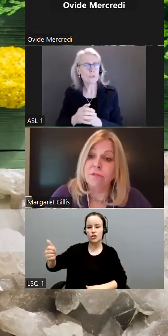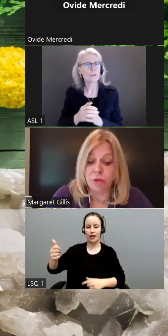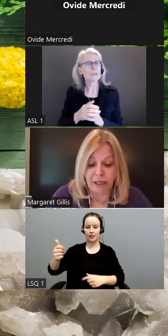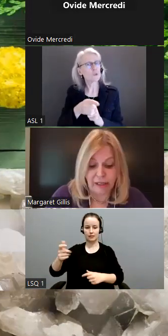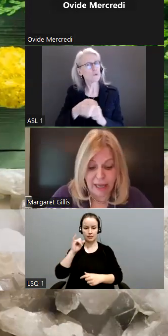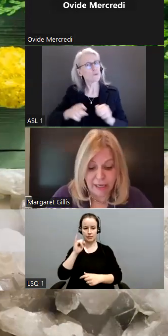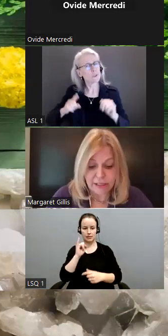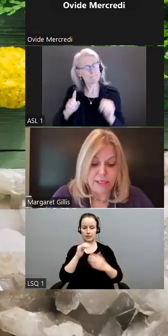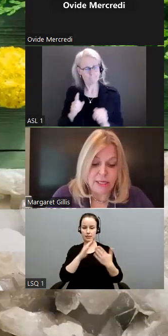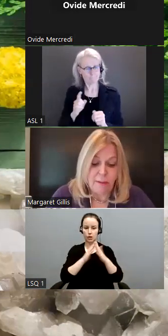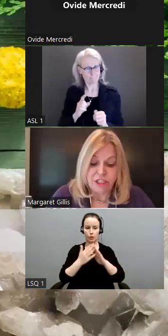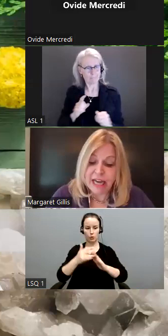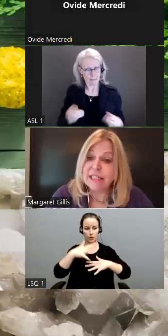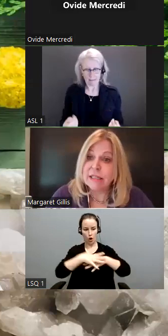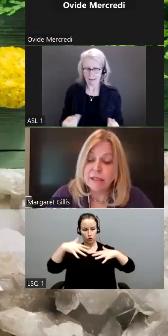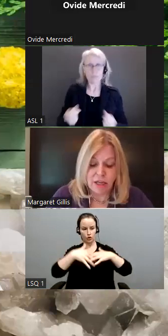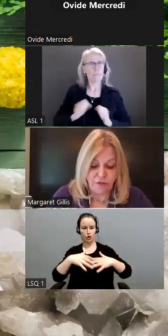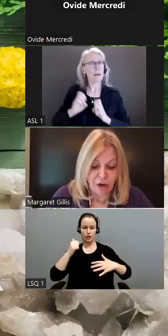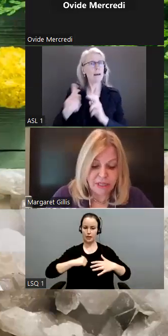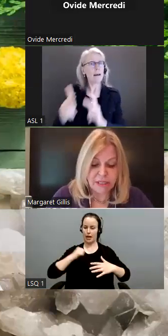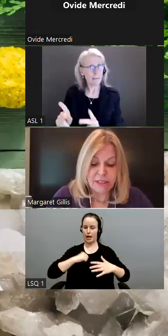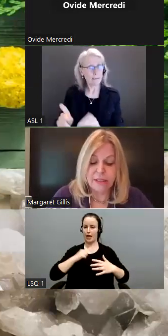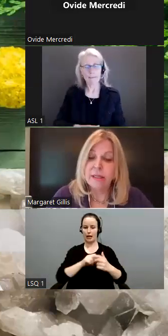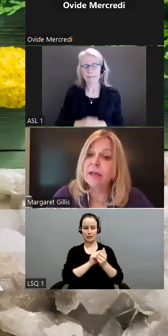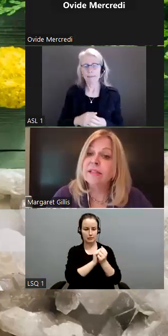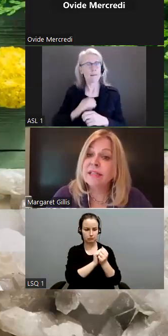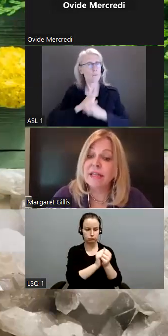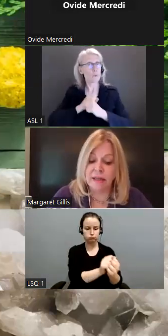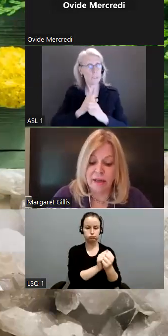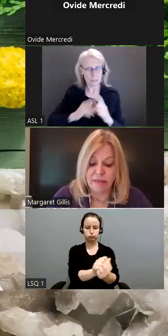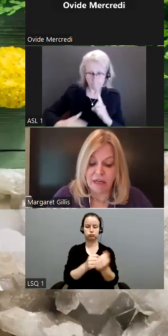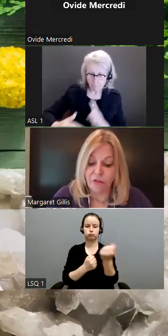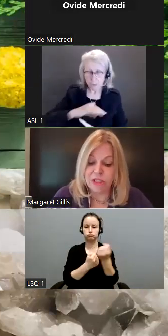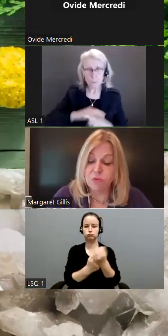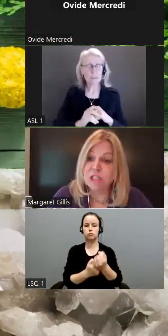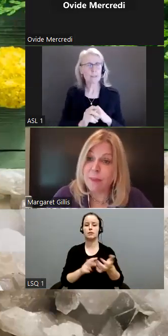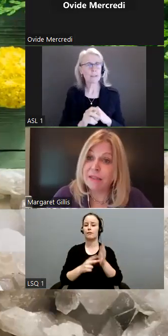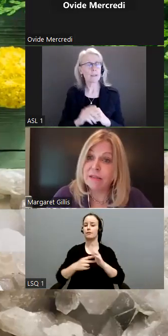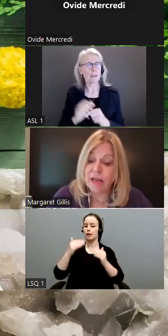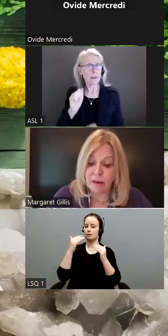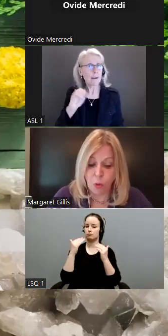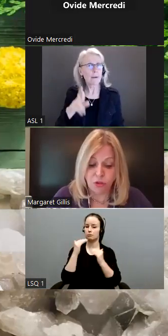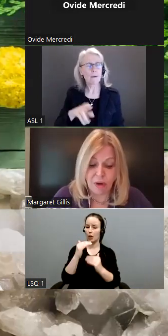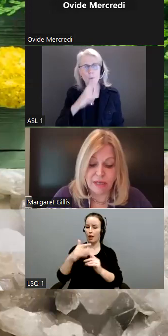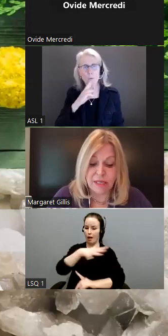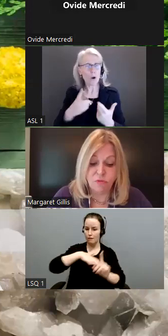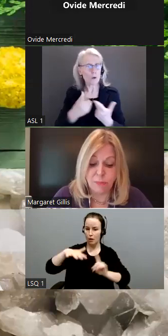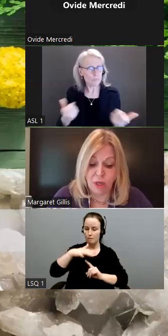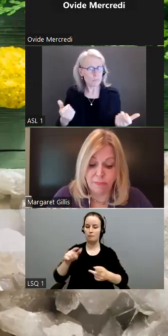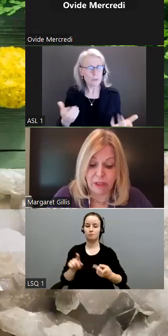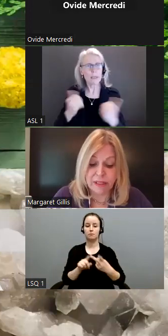at returning land, protecting the environment, insisting that governments respect and uphold